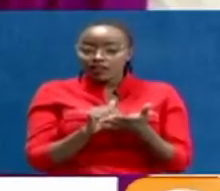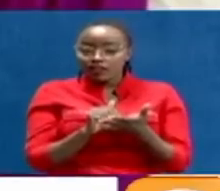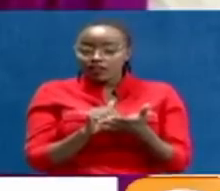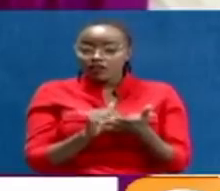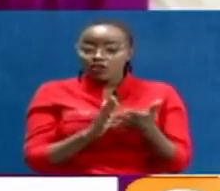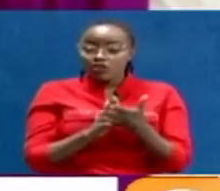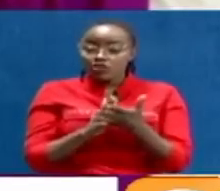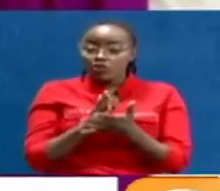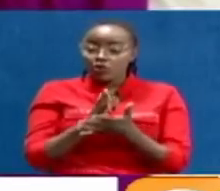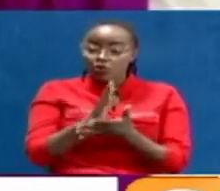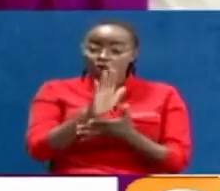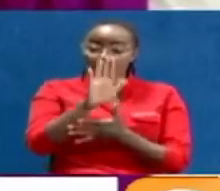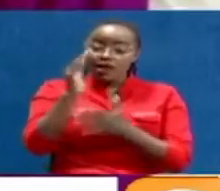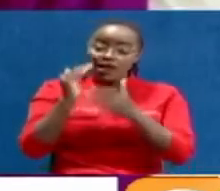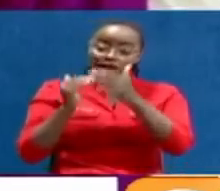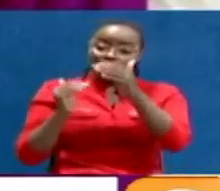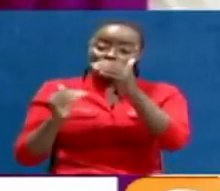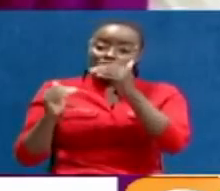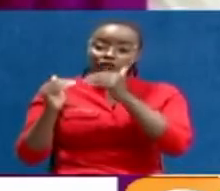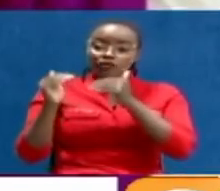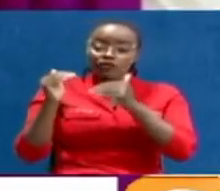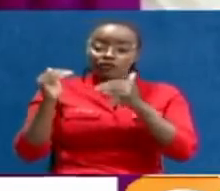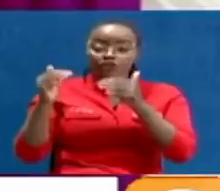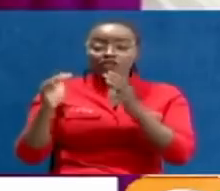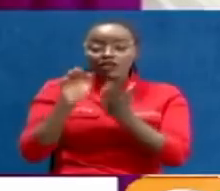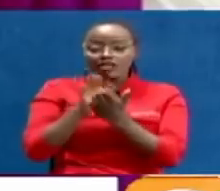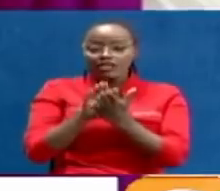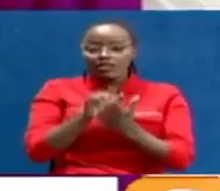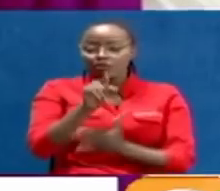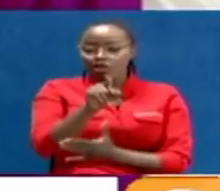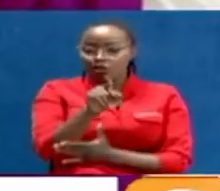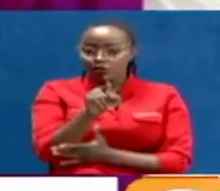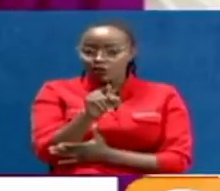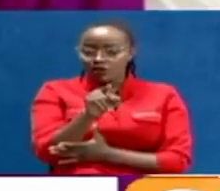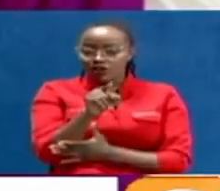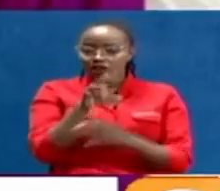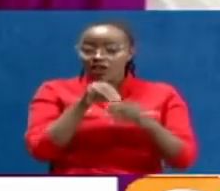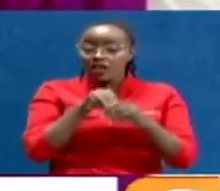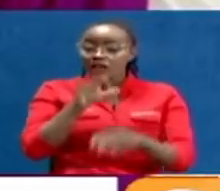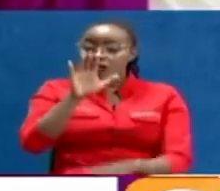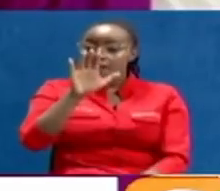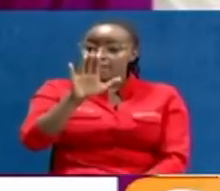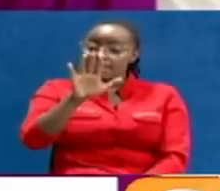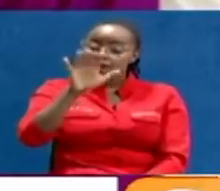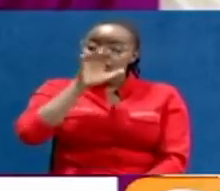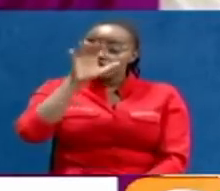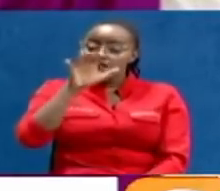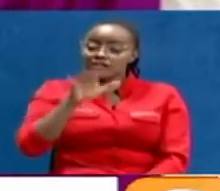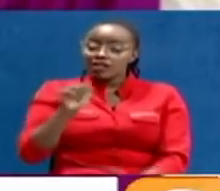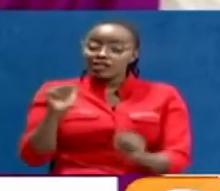By his counsels help and hold you. In his hands